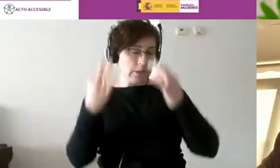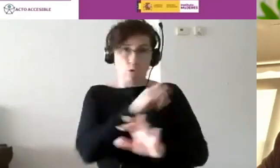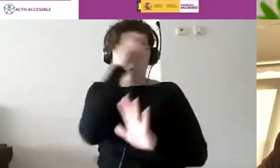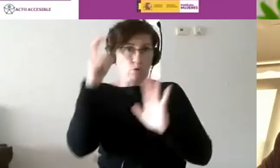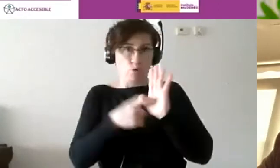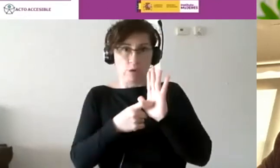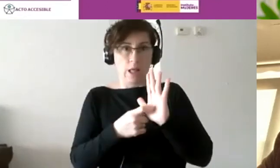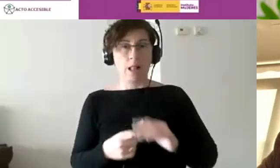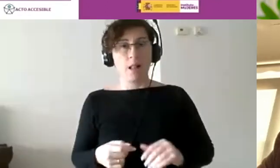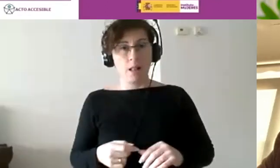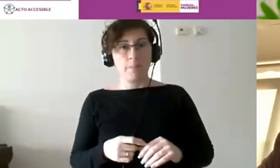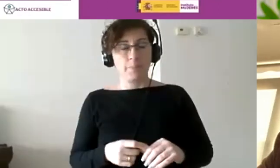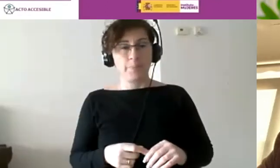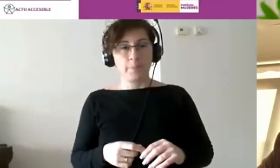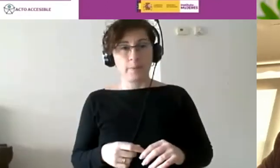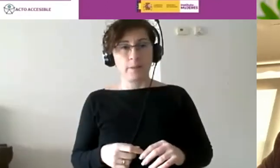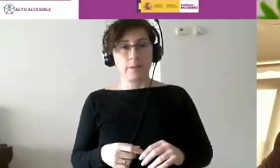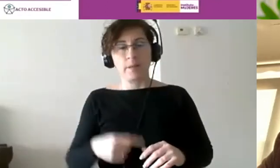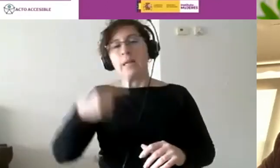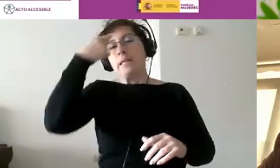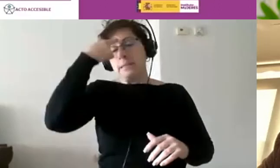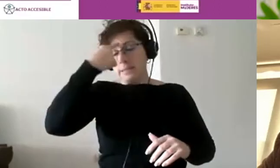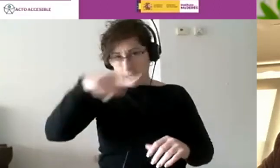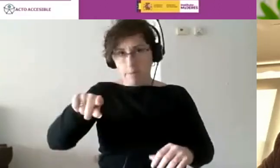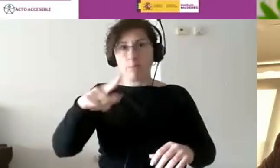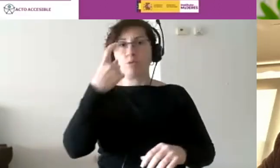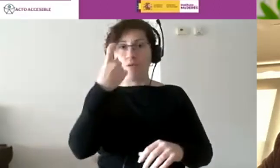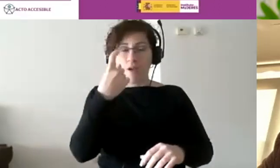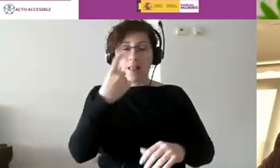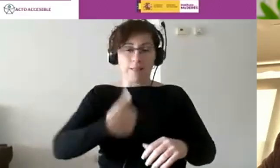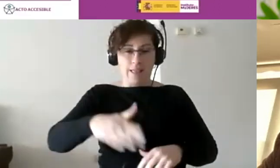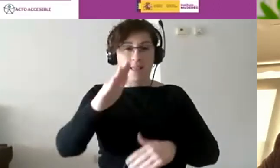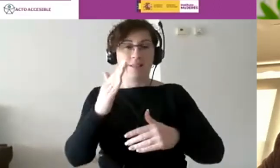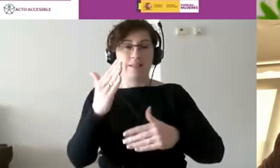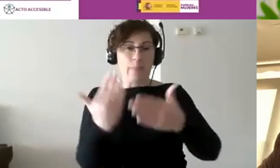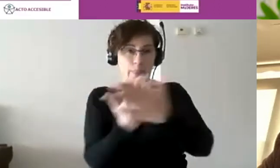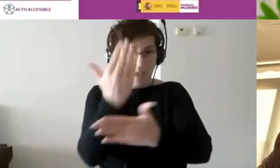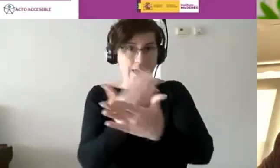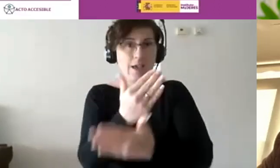complete. We are aware that there are still